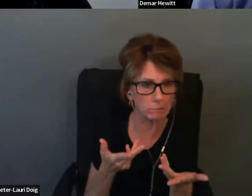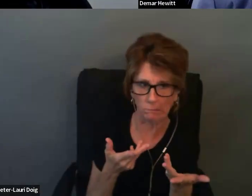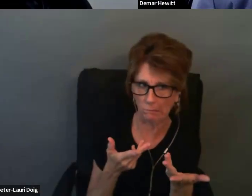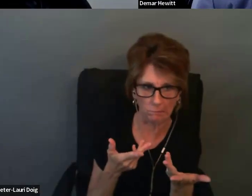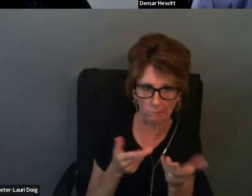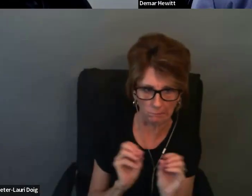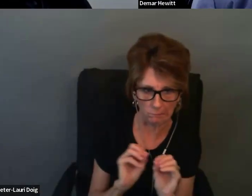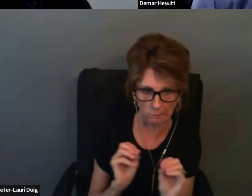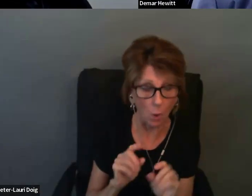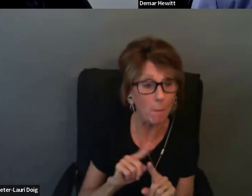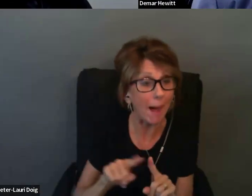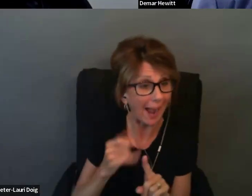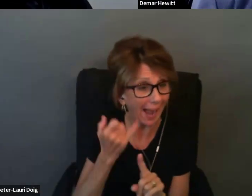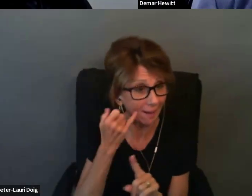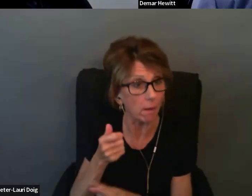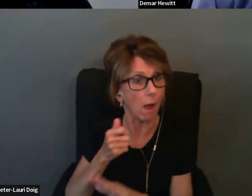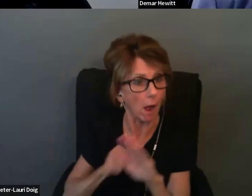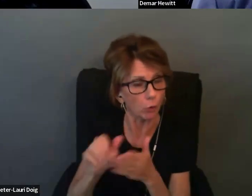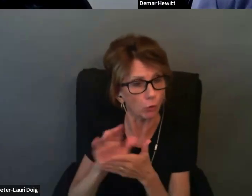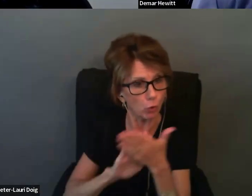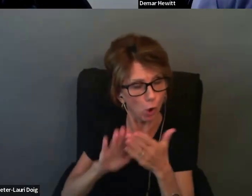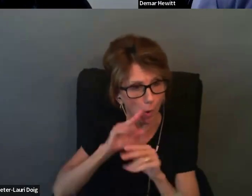yes, they should be able to